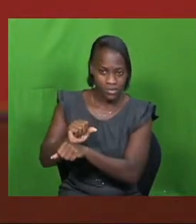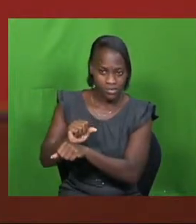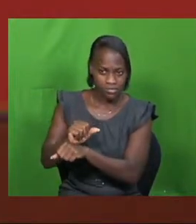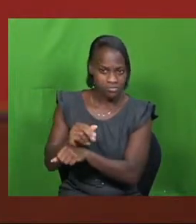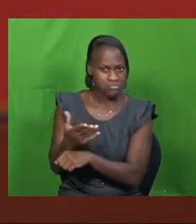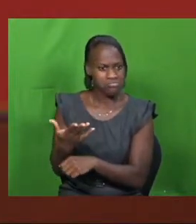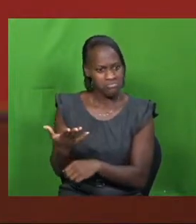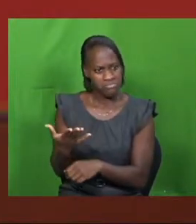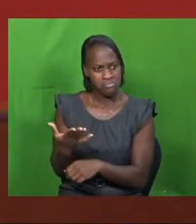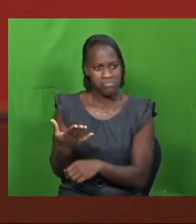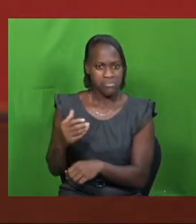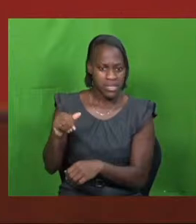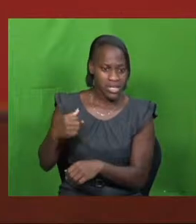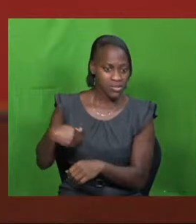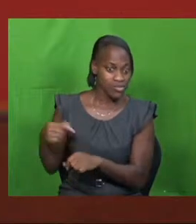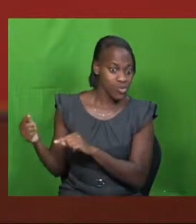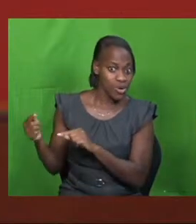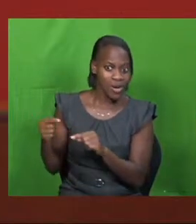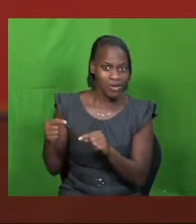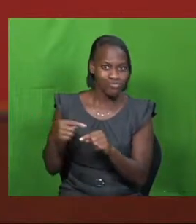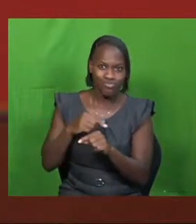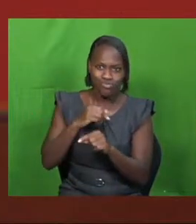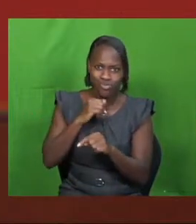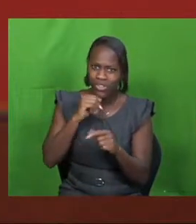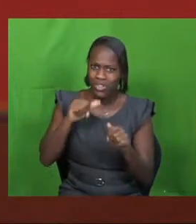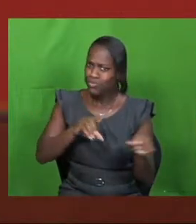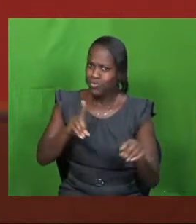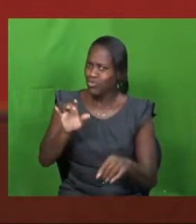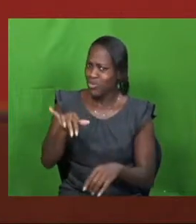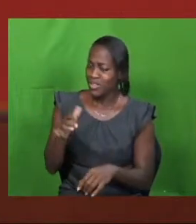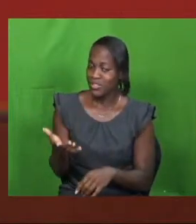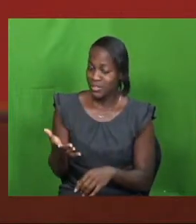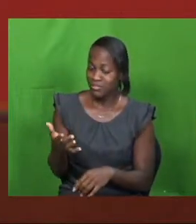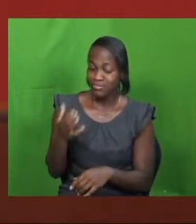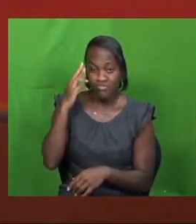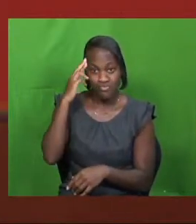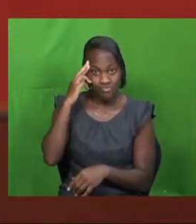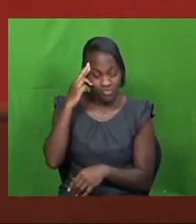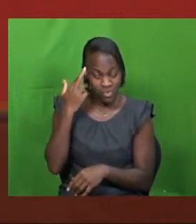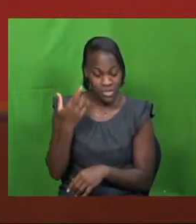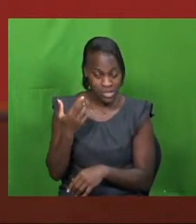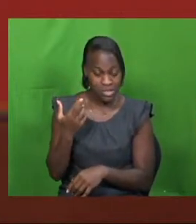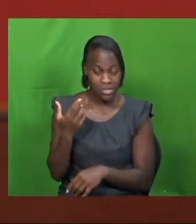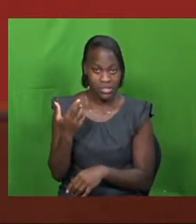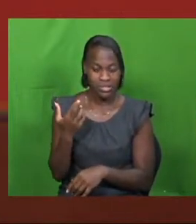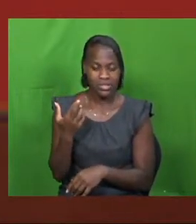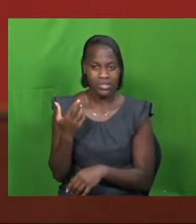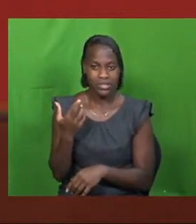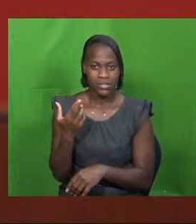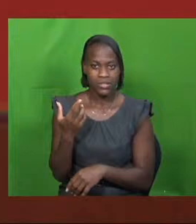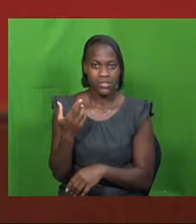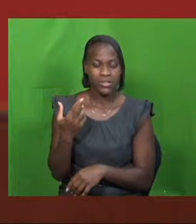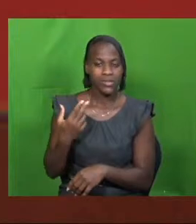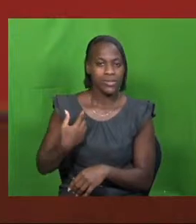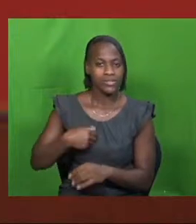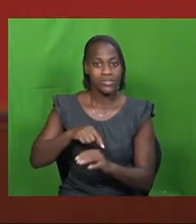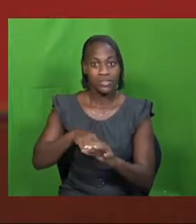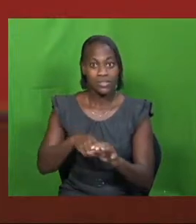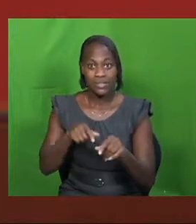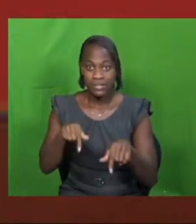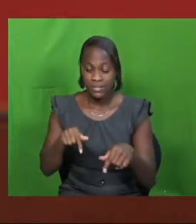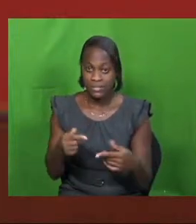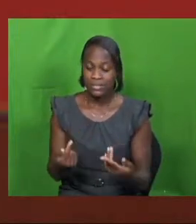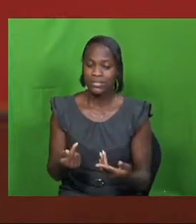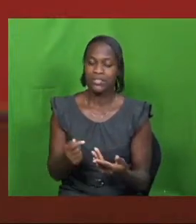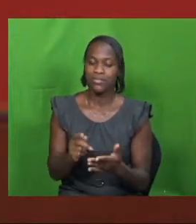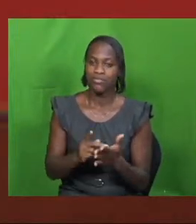though we were ready to come in, we couldn't have done that. And that is why we are starting today's proceedings